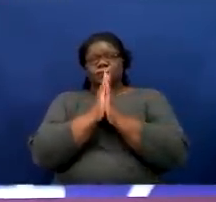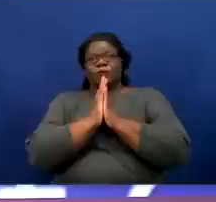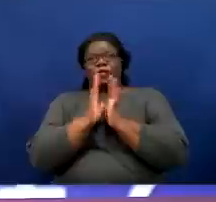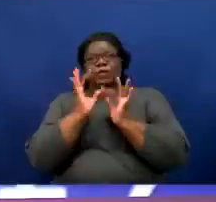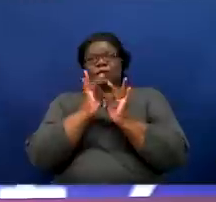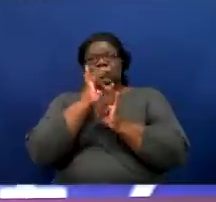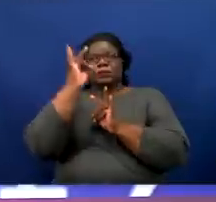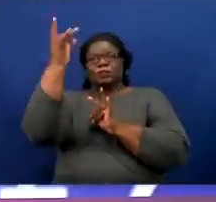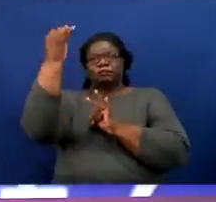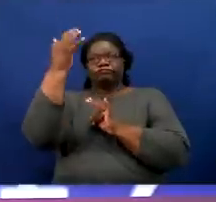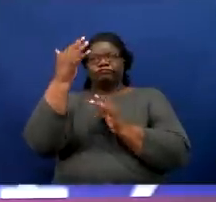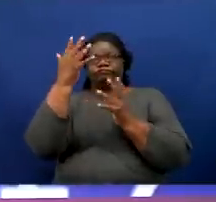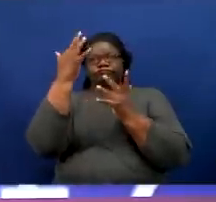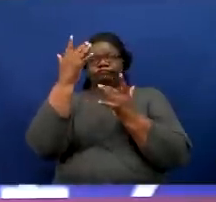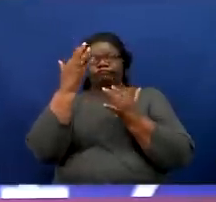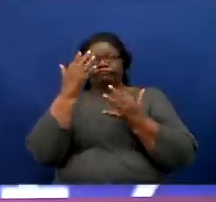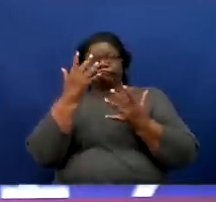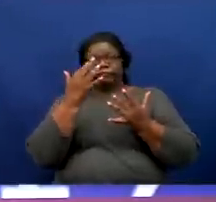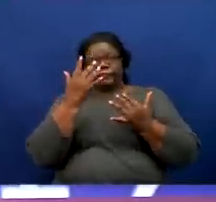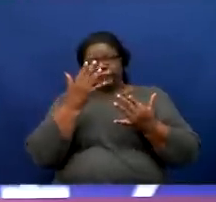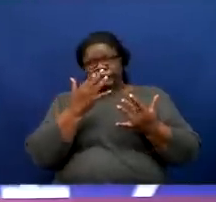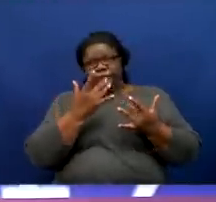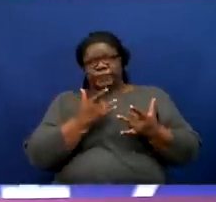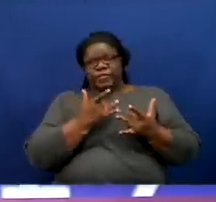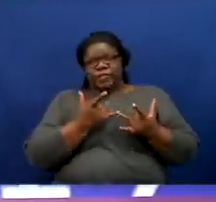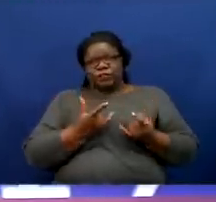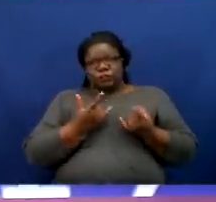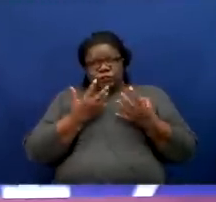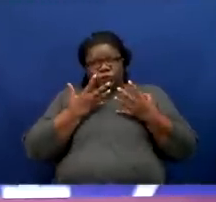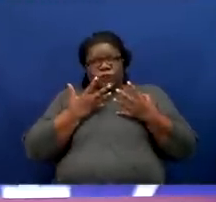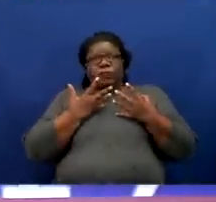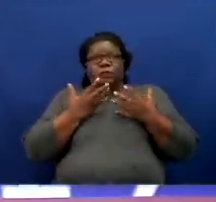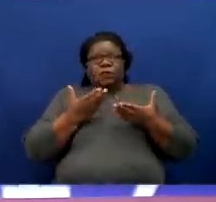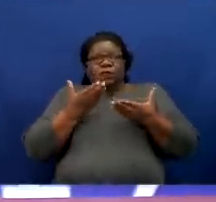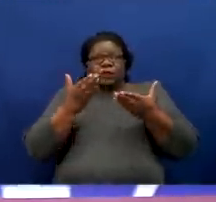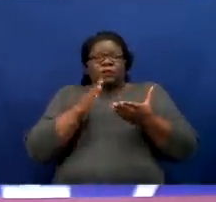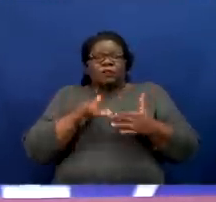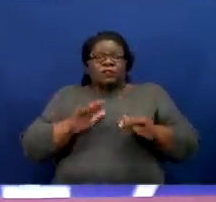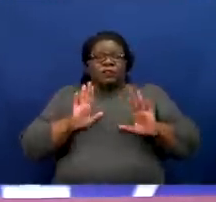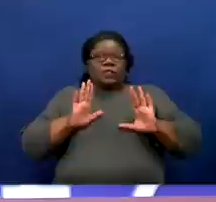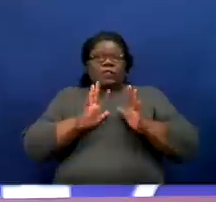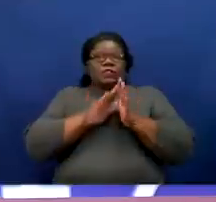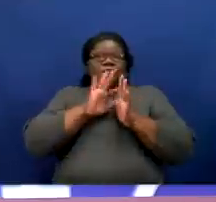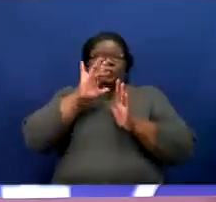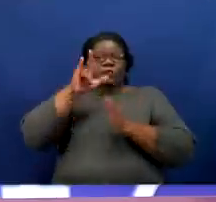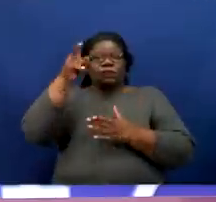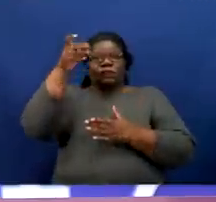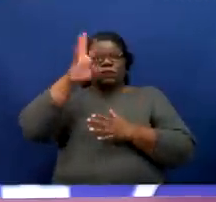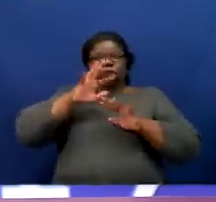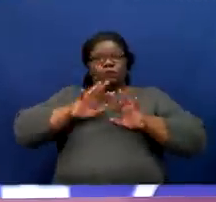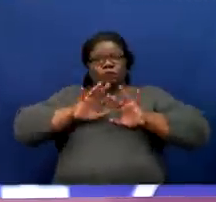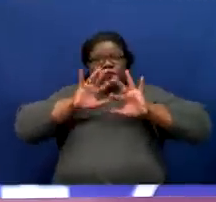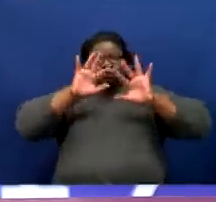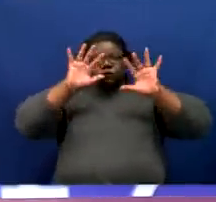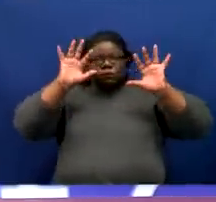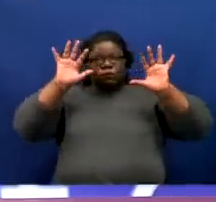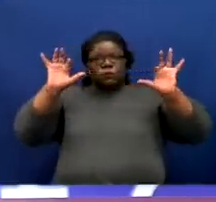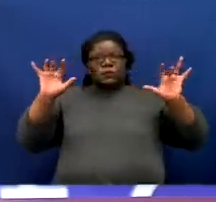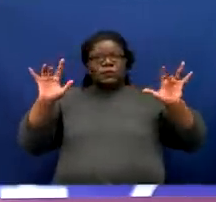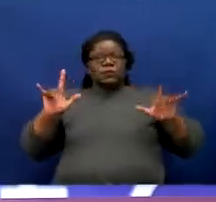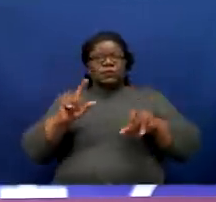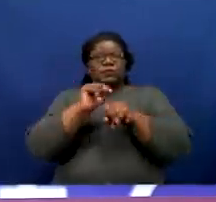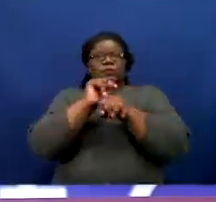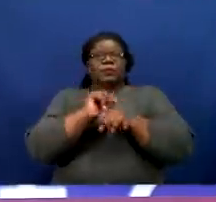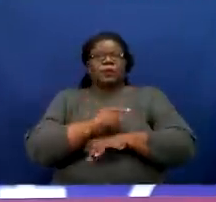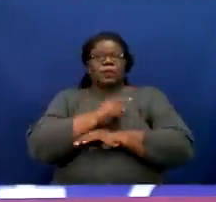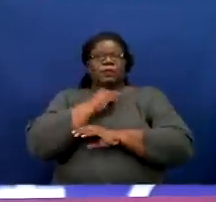and consumed the burnt offering and the sacrifices, and the glory of the Lord filled the temple. The